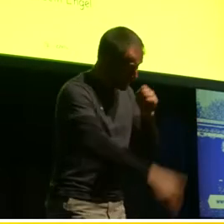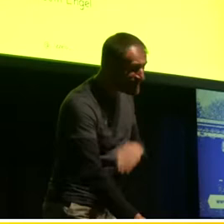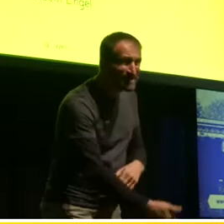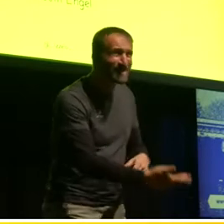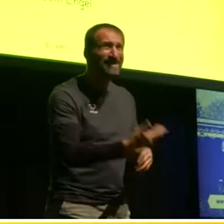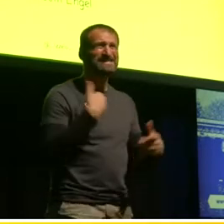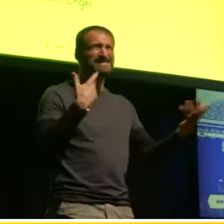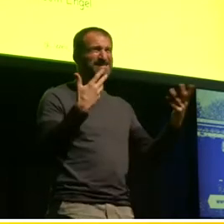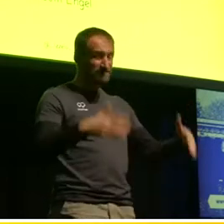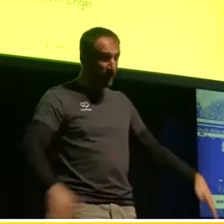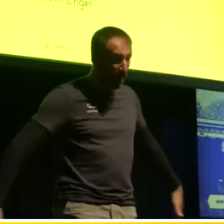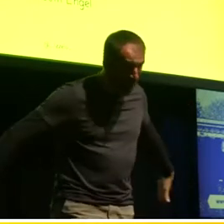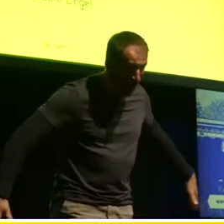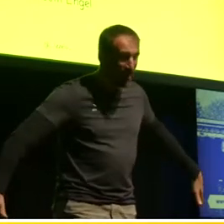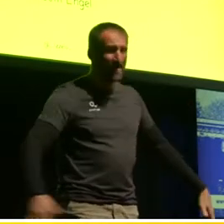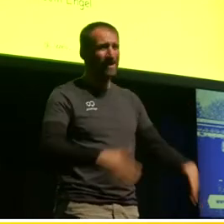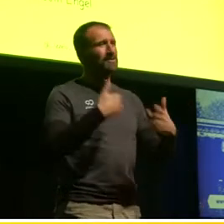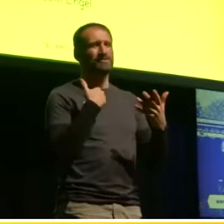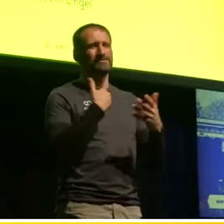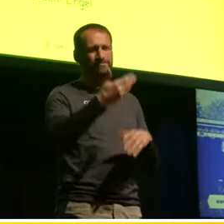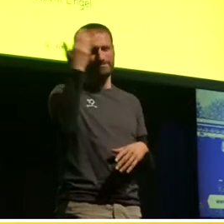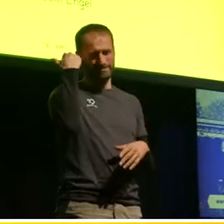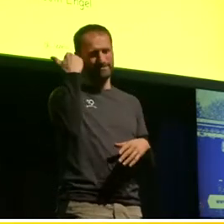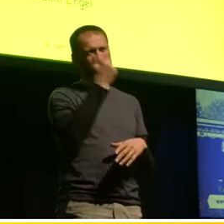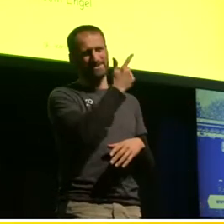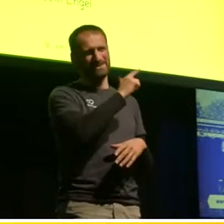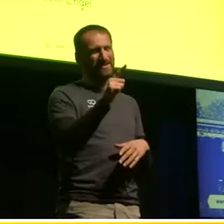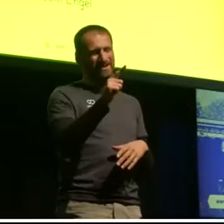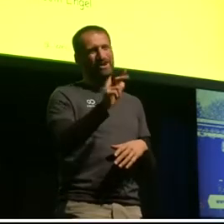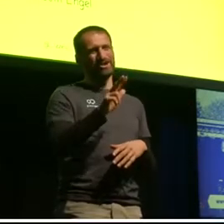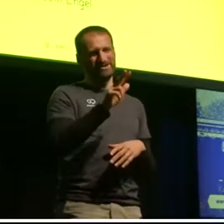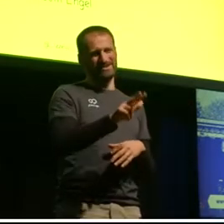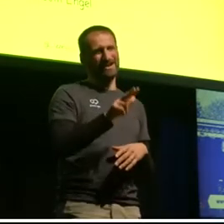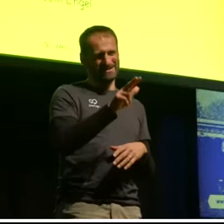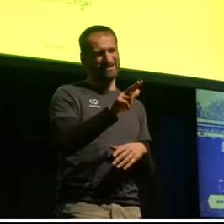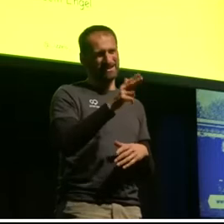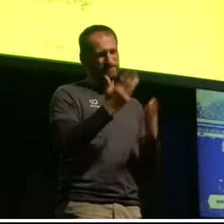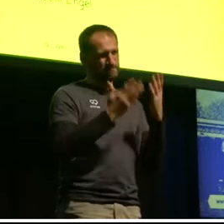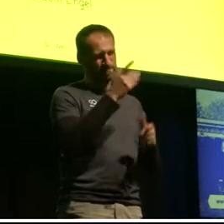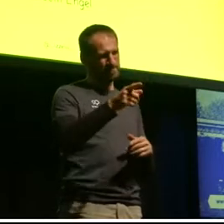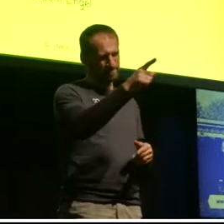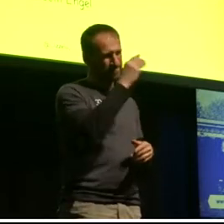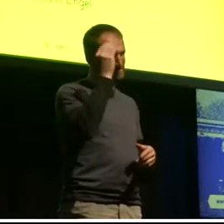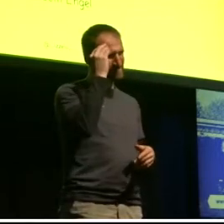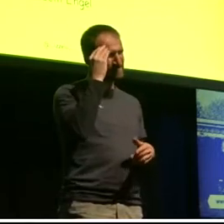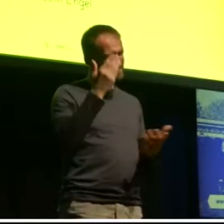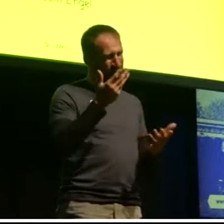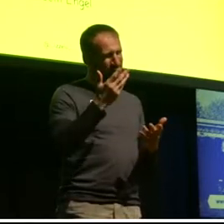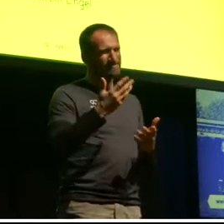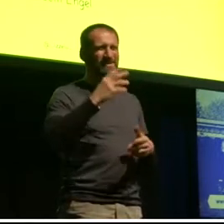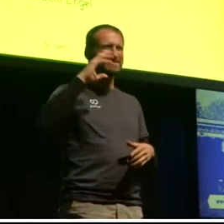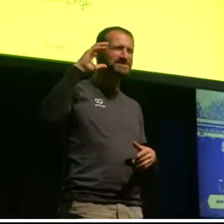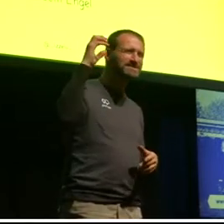standing at? It was back in the year 2013. Some of you might remember it as the great summer, a lot